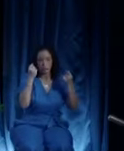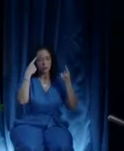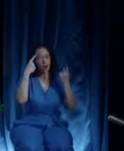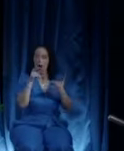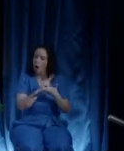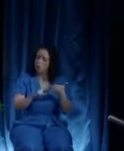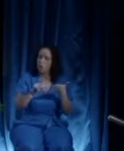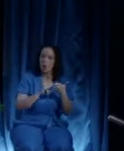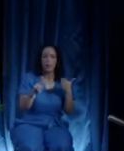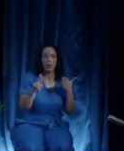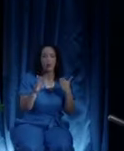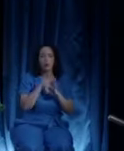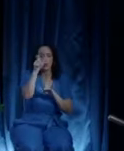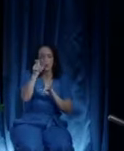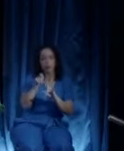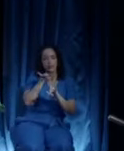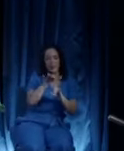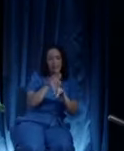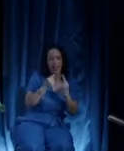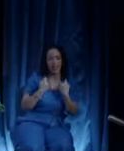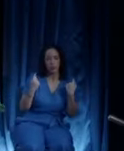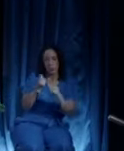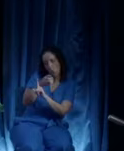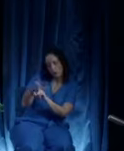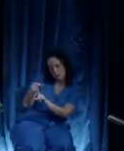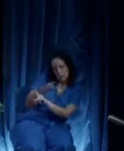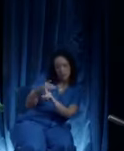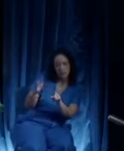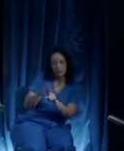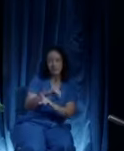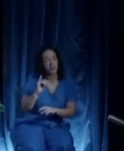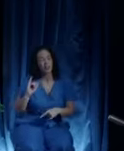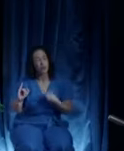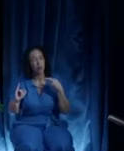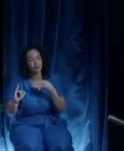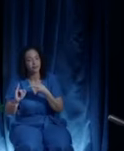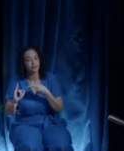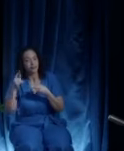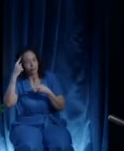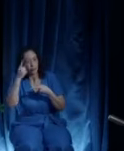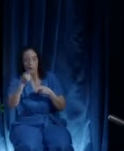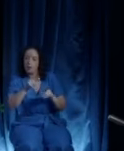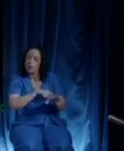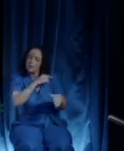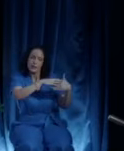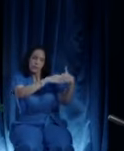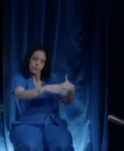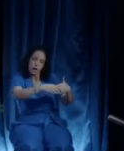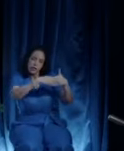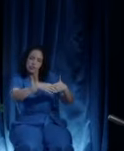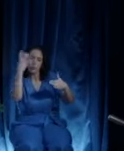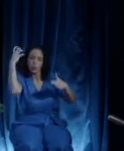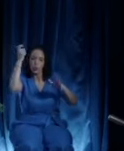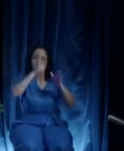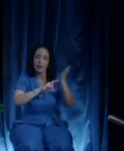than as a courtier, and she was wrong in that. She was wrong to think that her years of friendship with Queen Anne as a princess